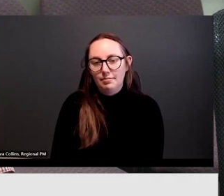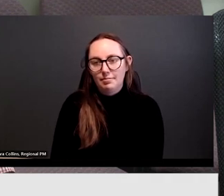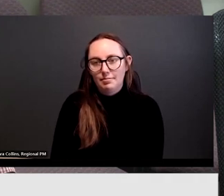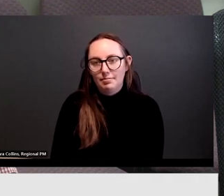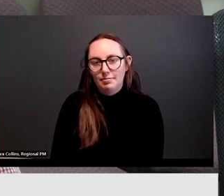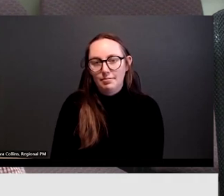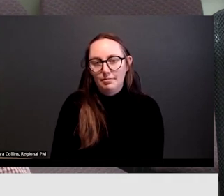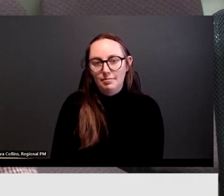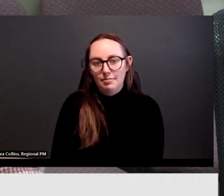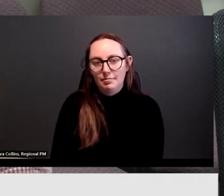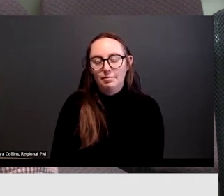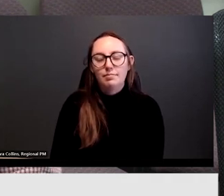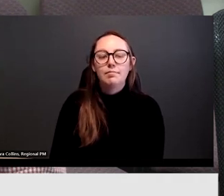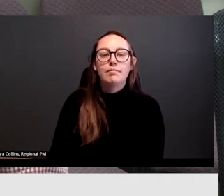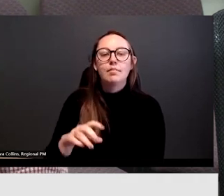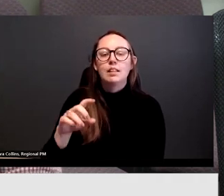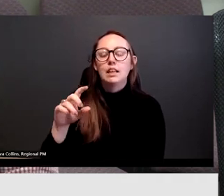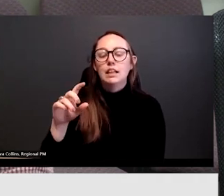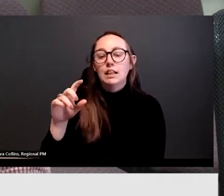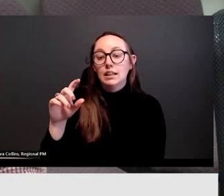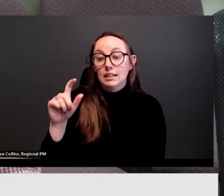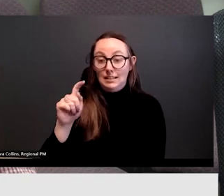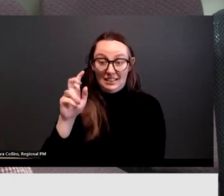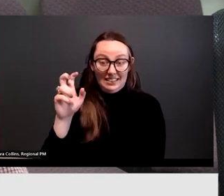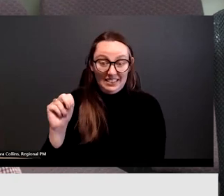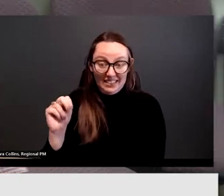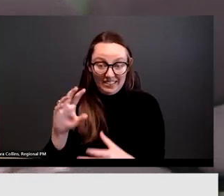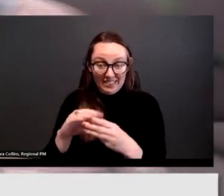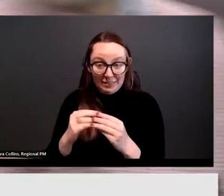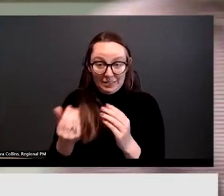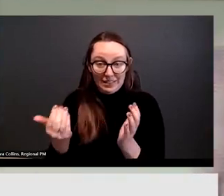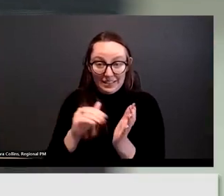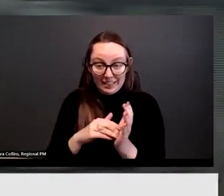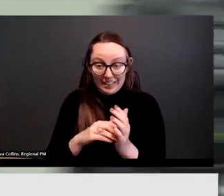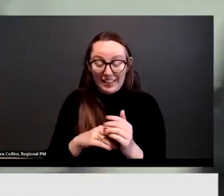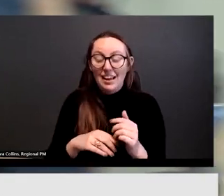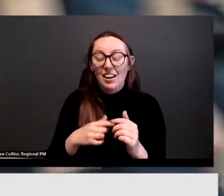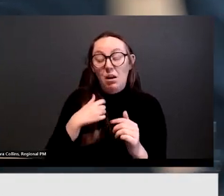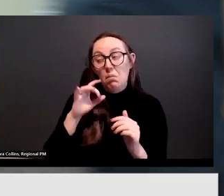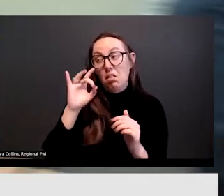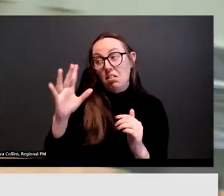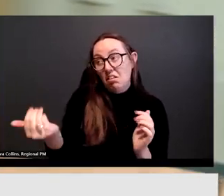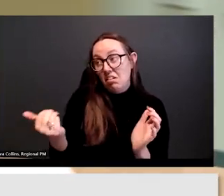I'll throw another 2 cents in here. Yeah, 10 more minutes, Stephen. The